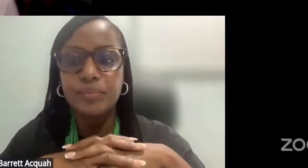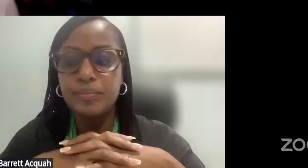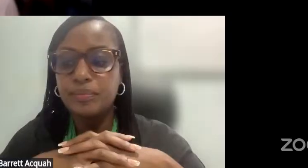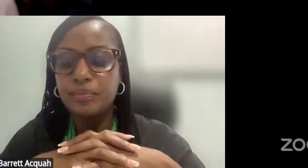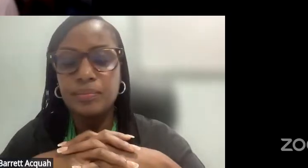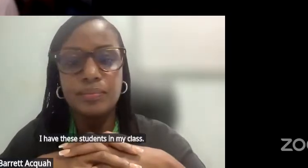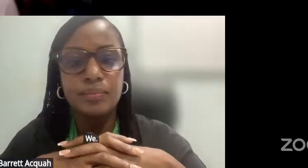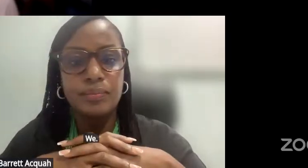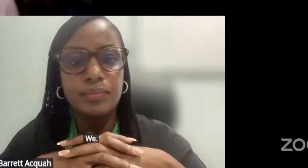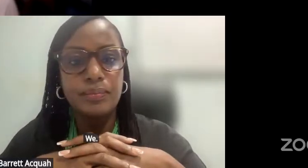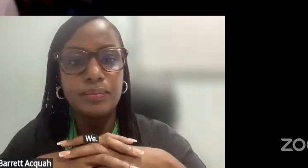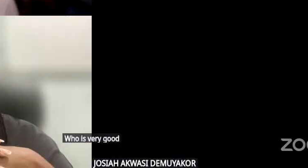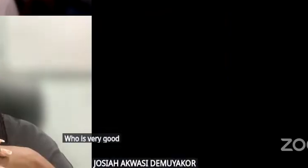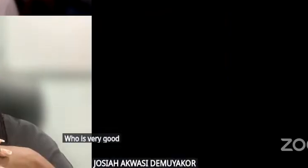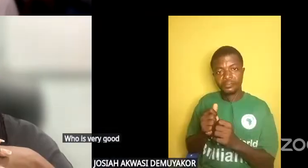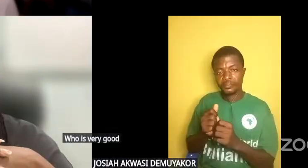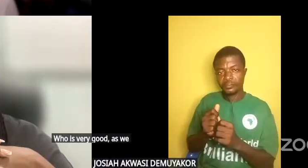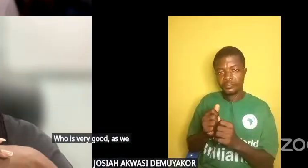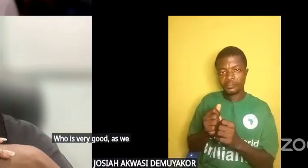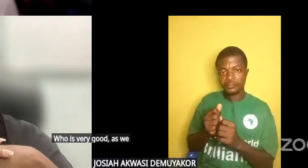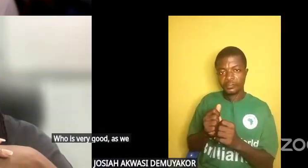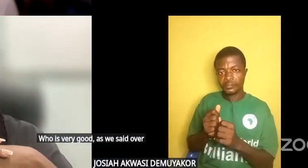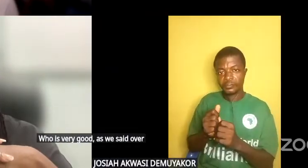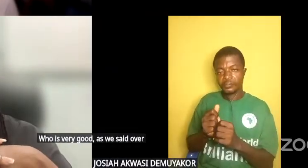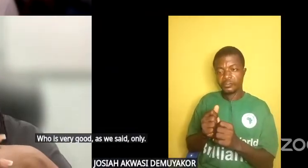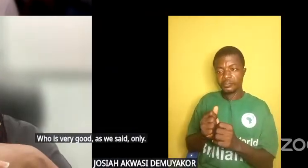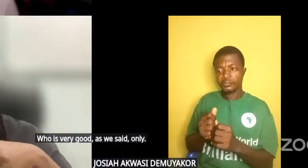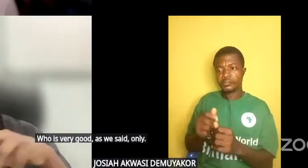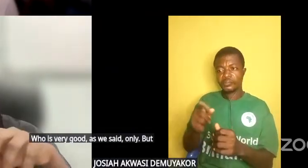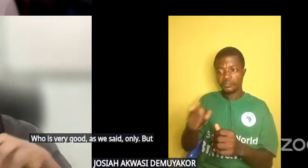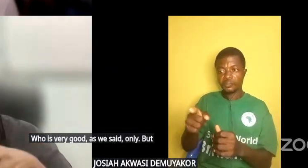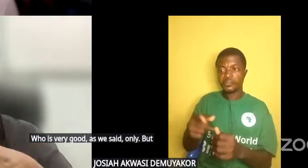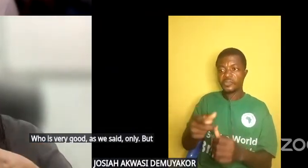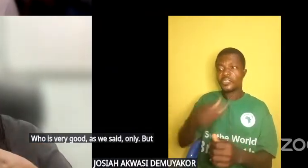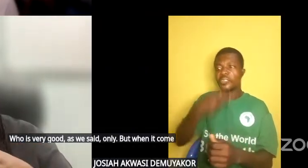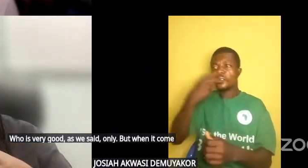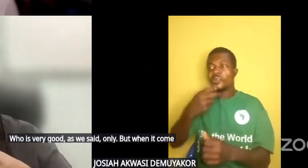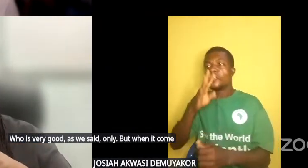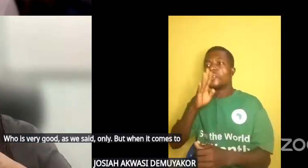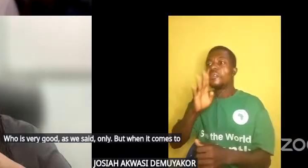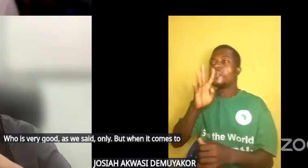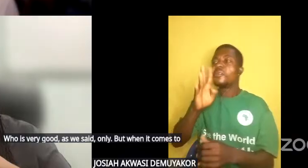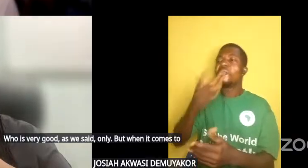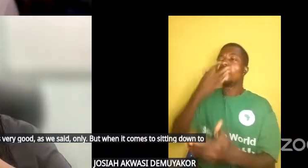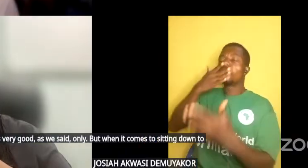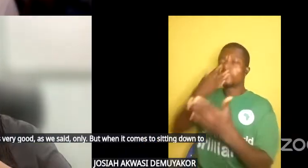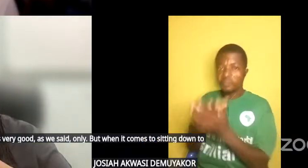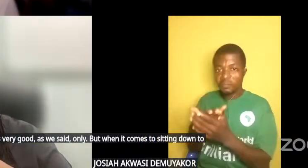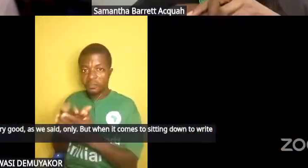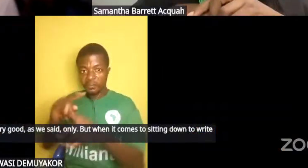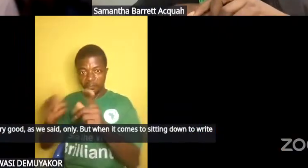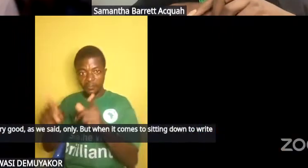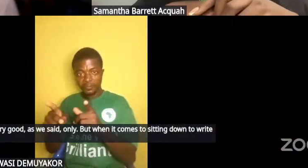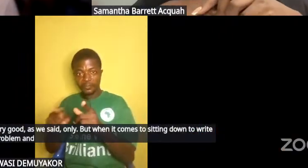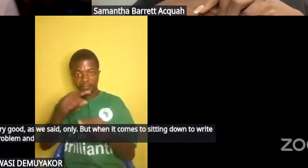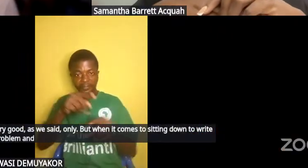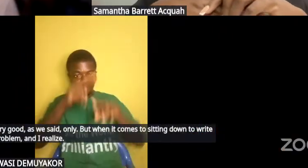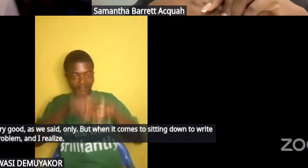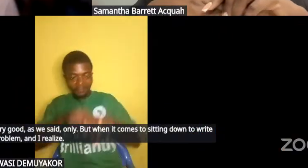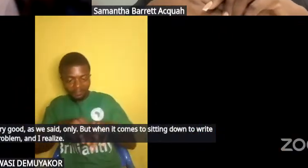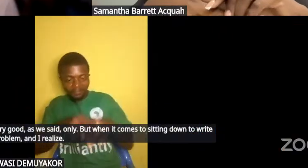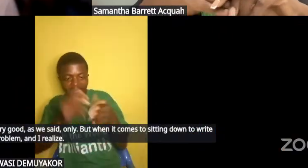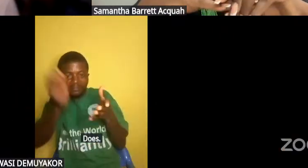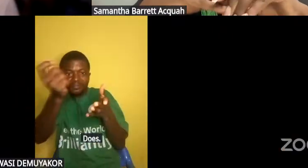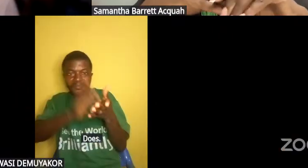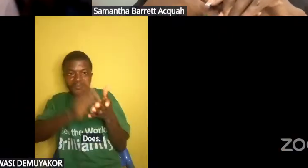who is very good, as we said, orally. But when it comes to sitting down to write, that's the problem. And I realize that's